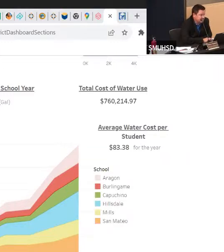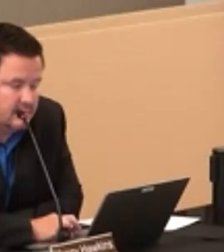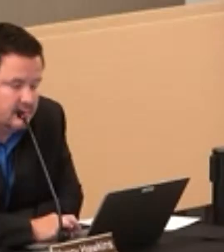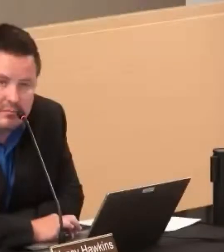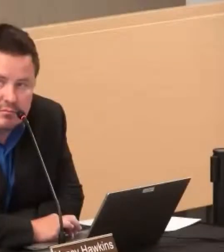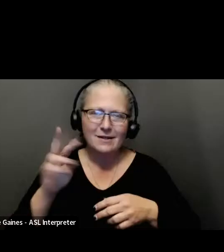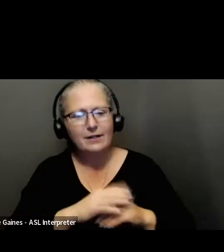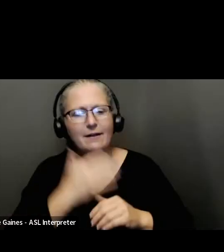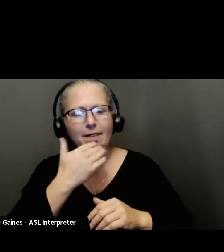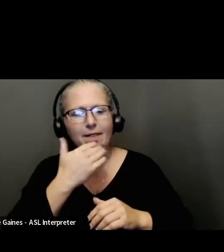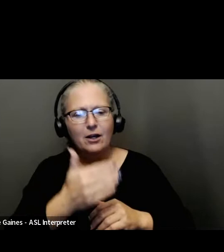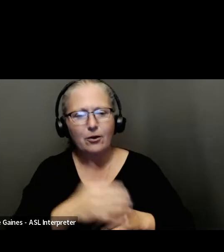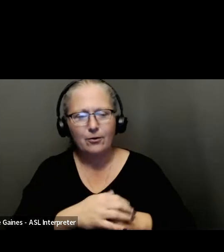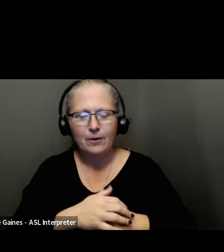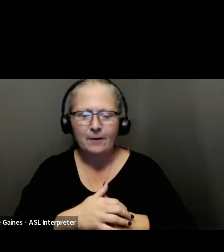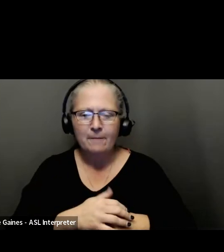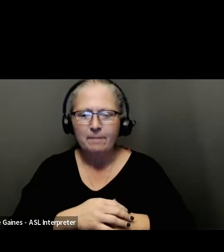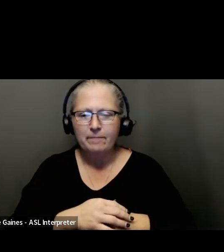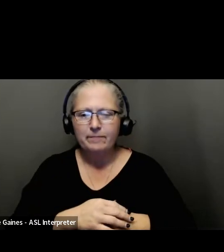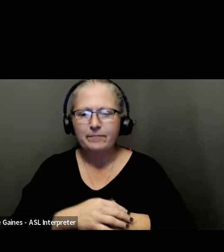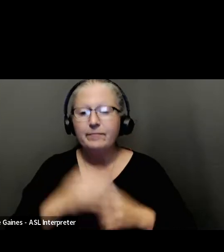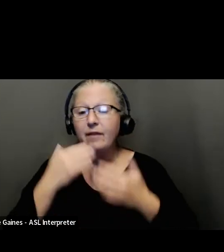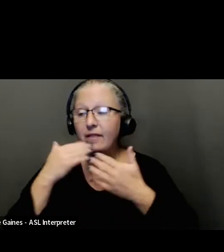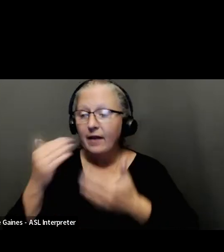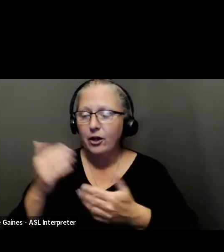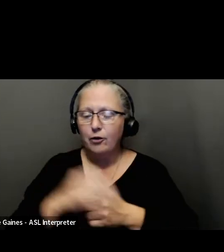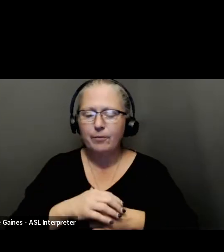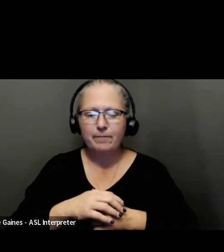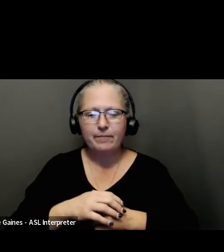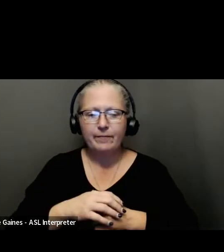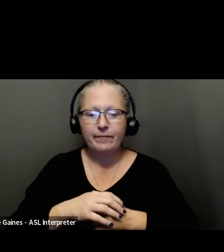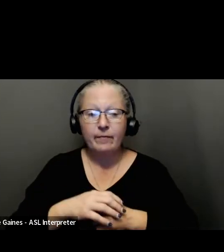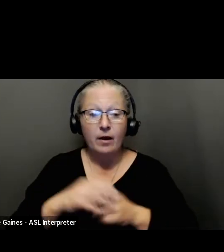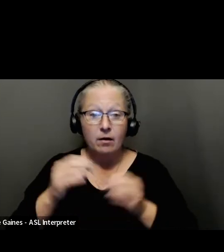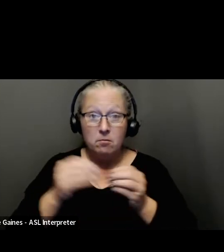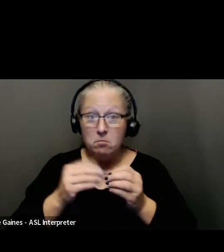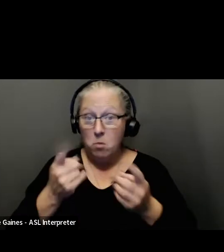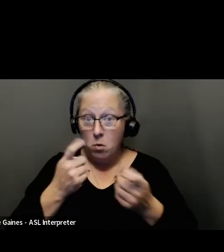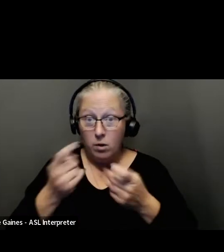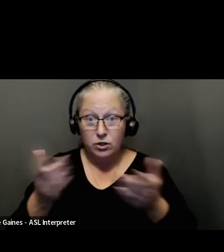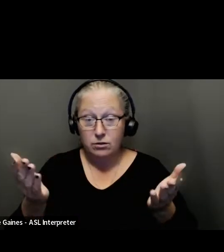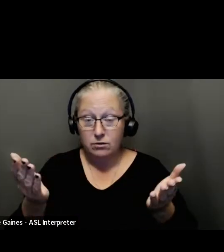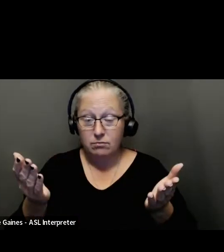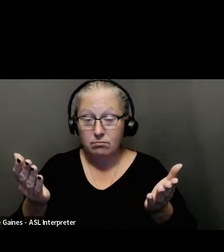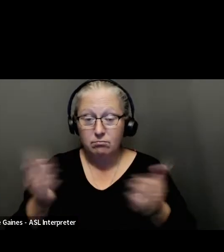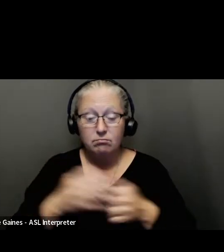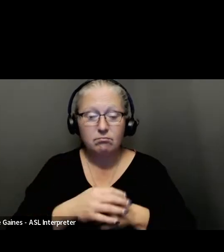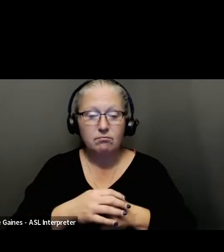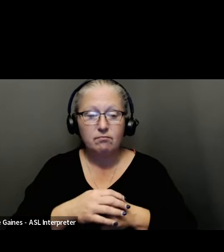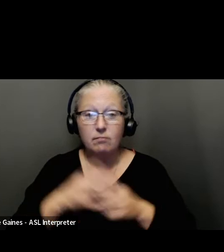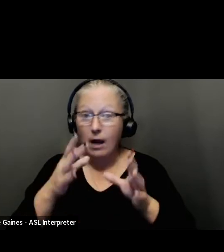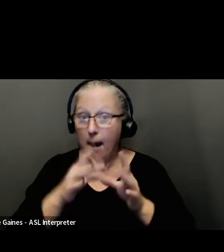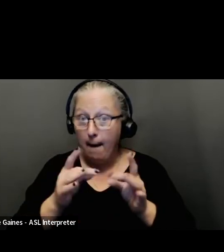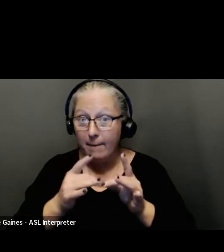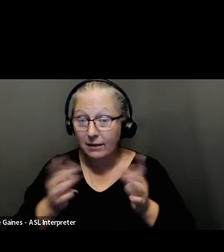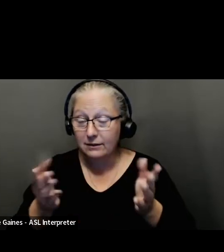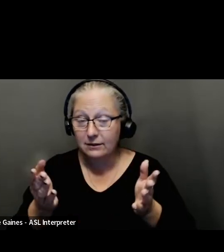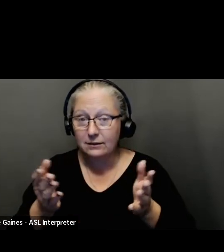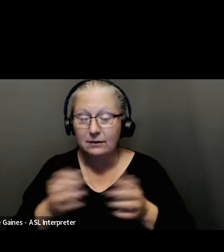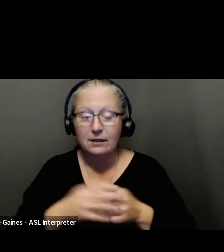Great. Thank you. All right. Thank you. Are there any other questions? Comments?